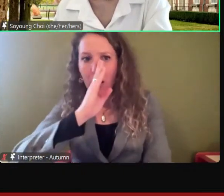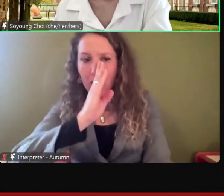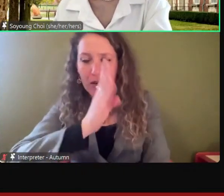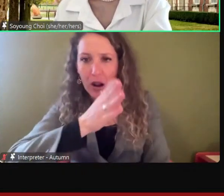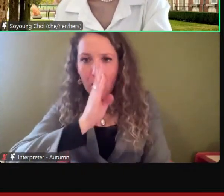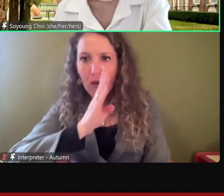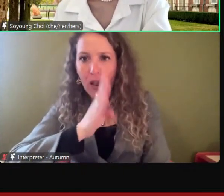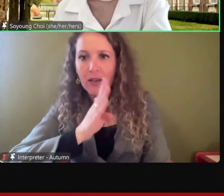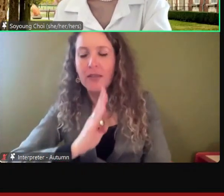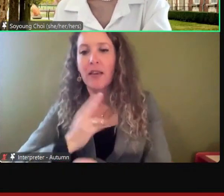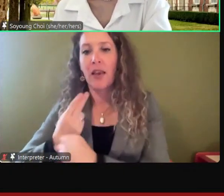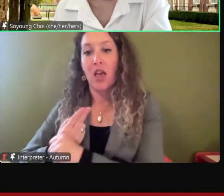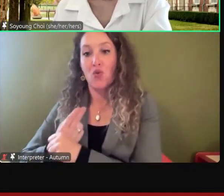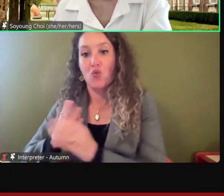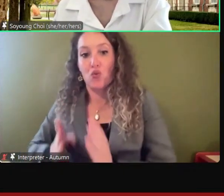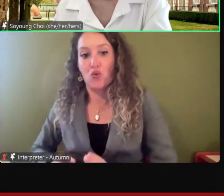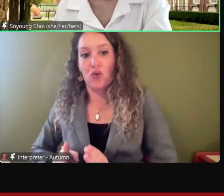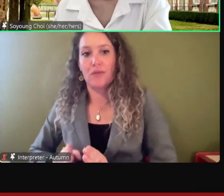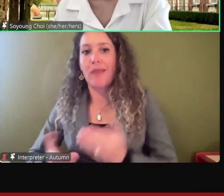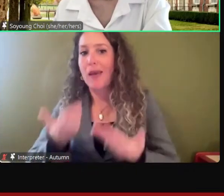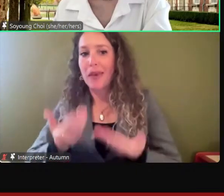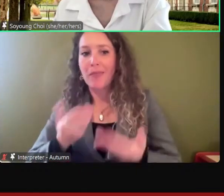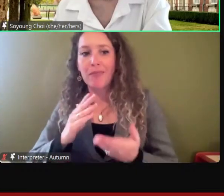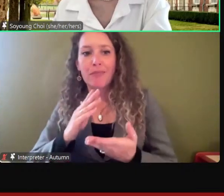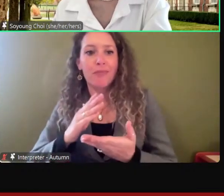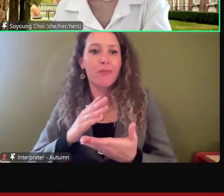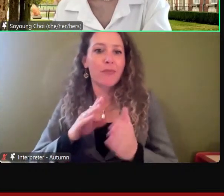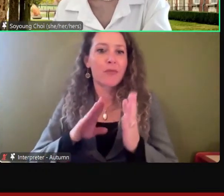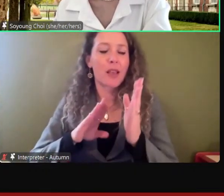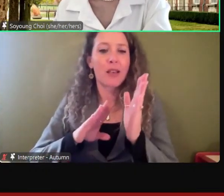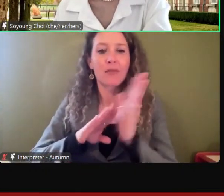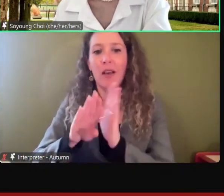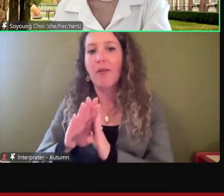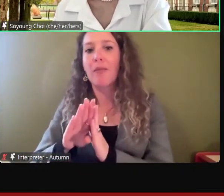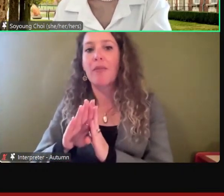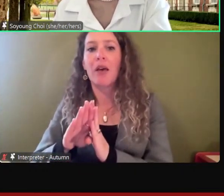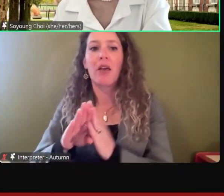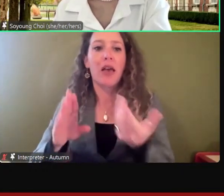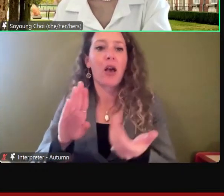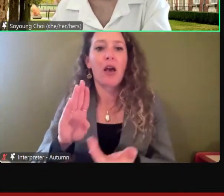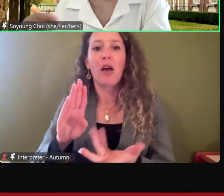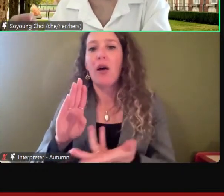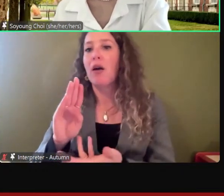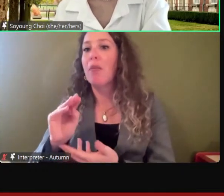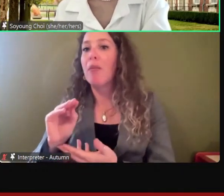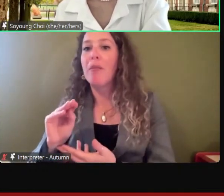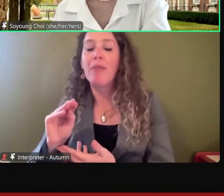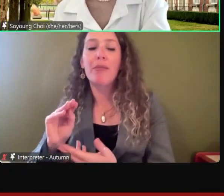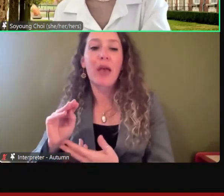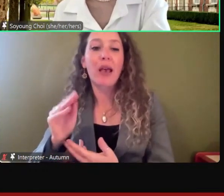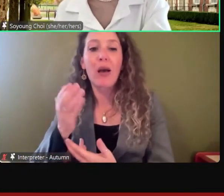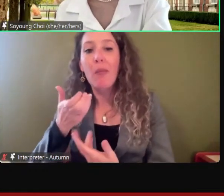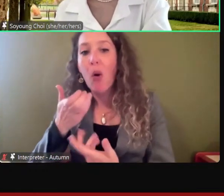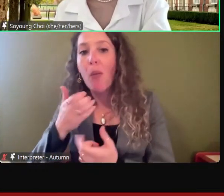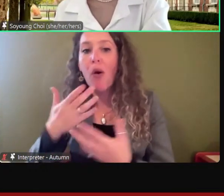health applications, redesigning clinical signage,